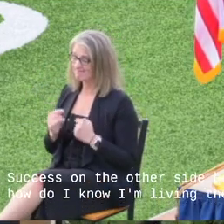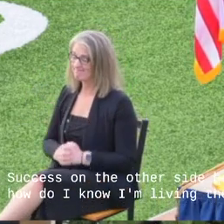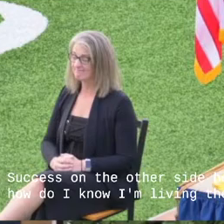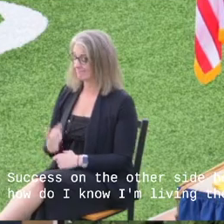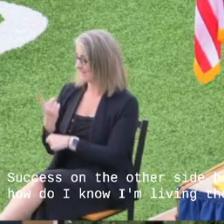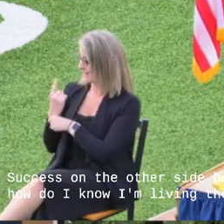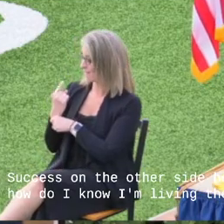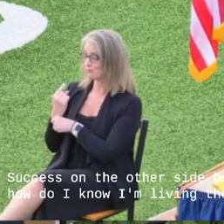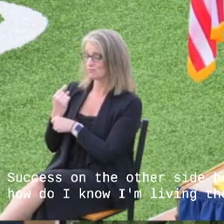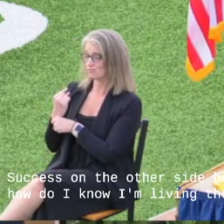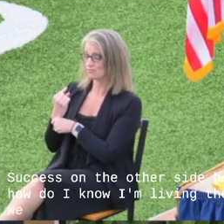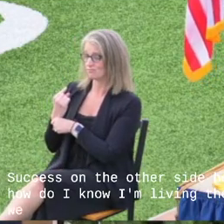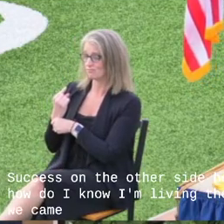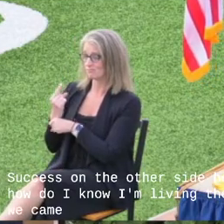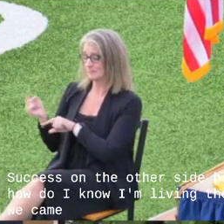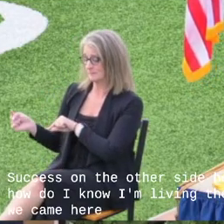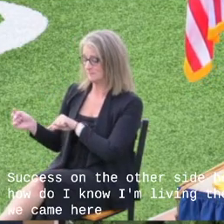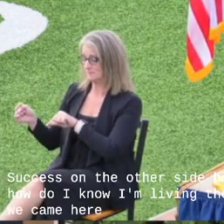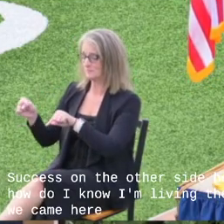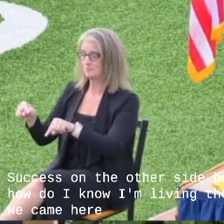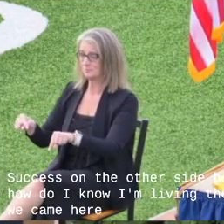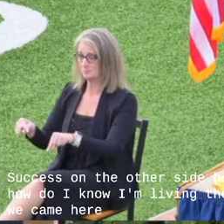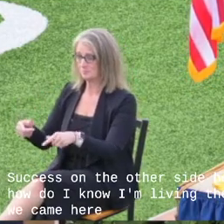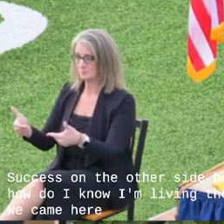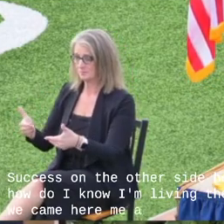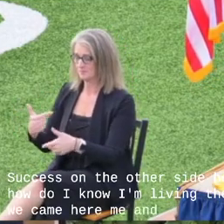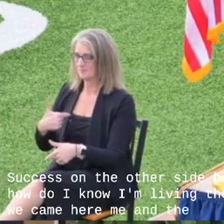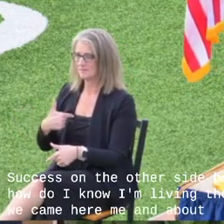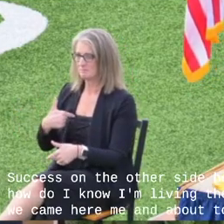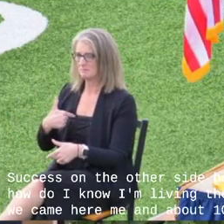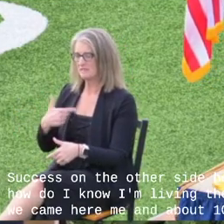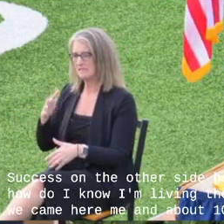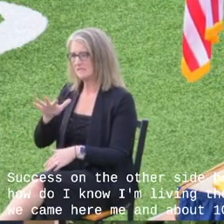Last year, we came here, me and about